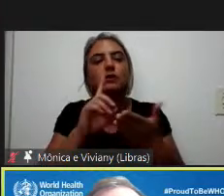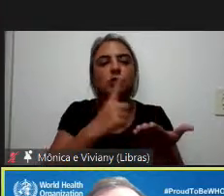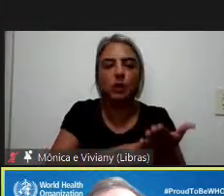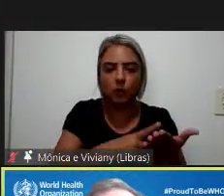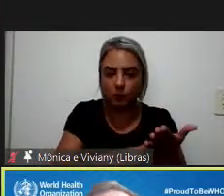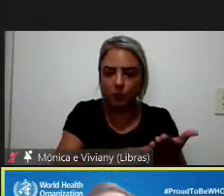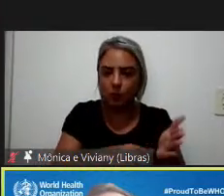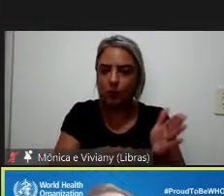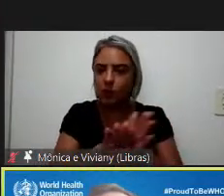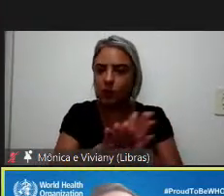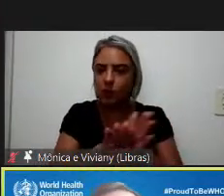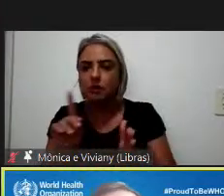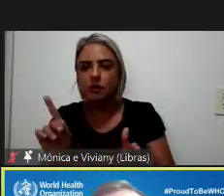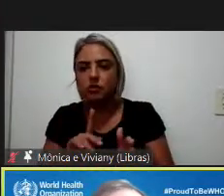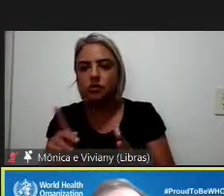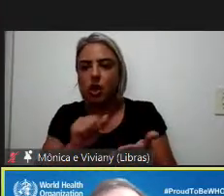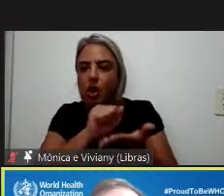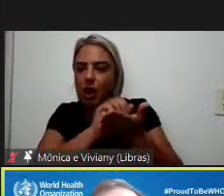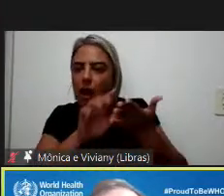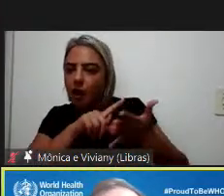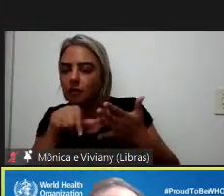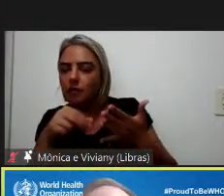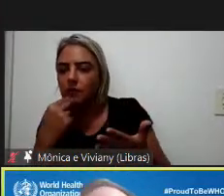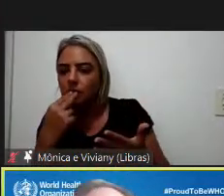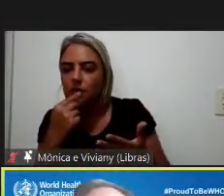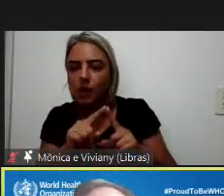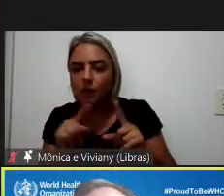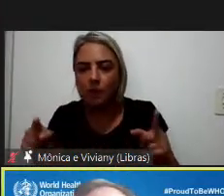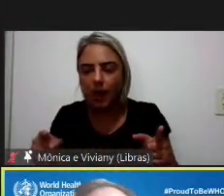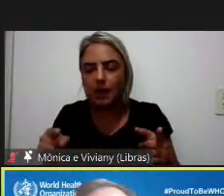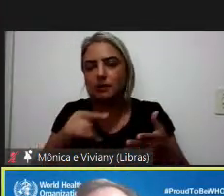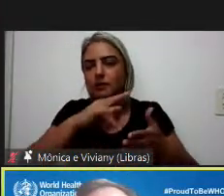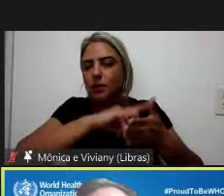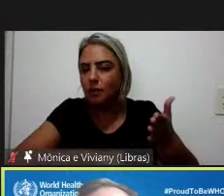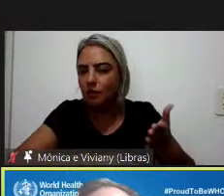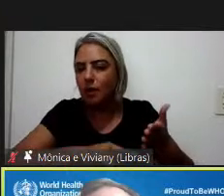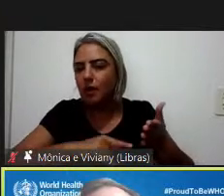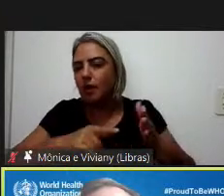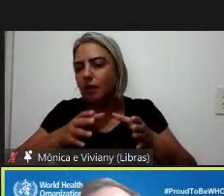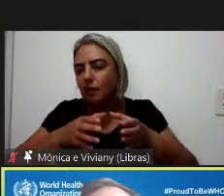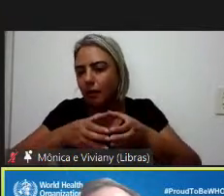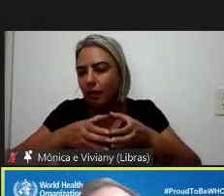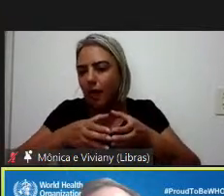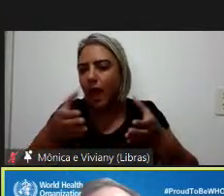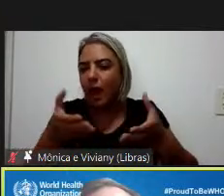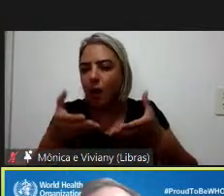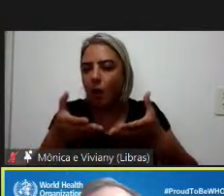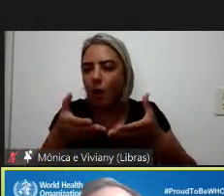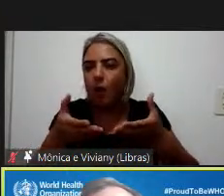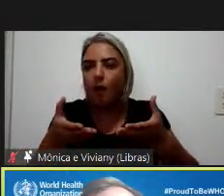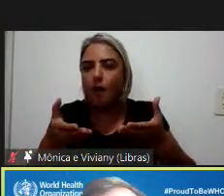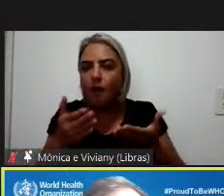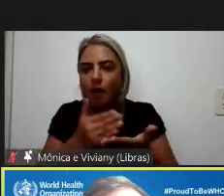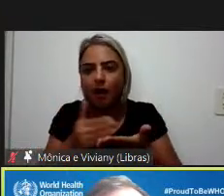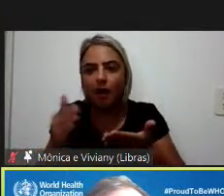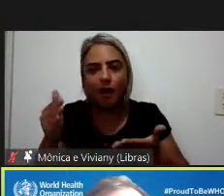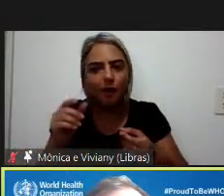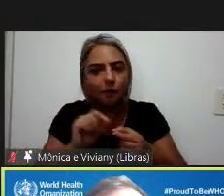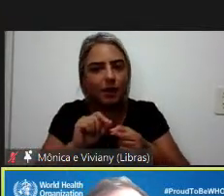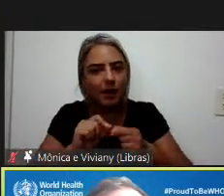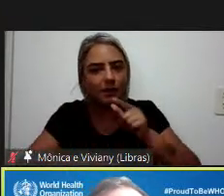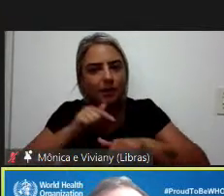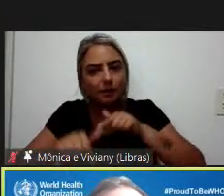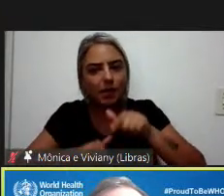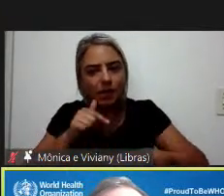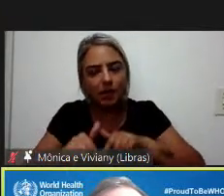on Nutrition, but through this Nutrition Summit. And now it's really time to act. I would like to be very optimistic,